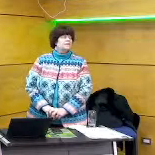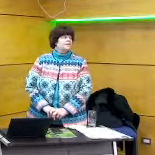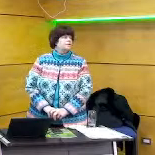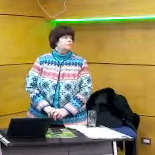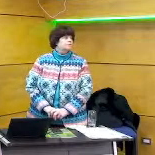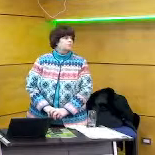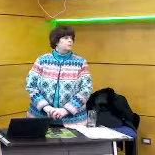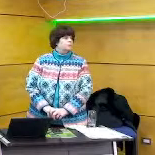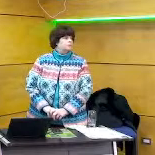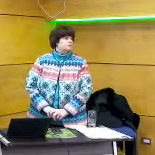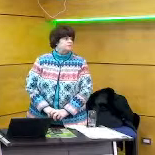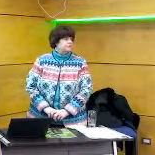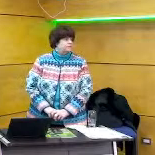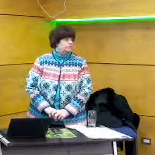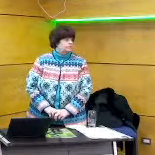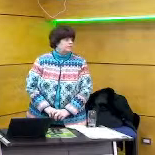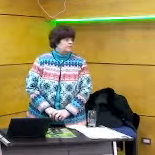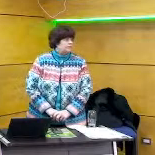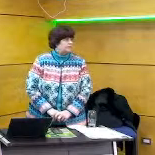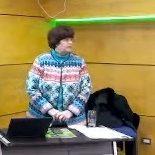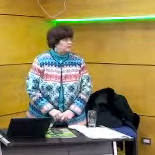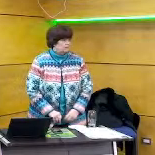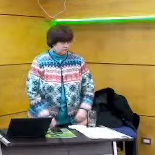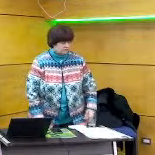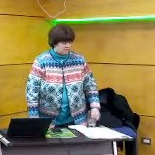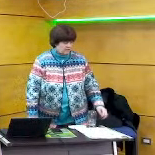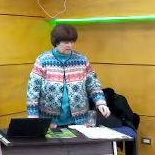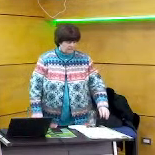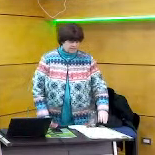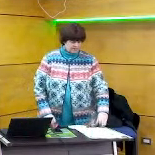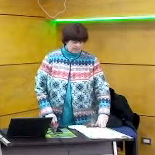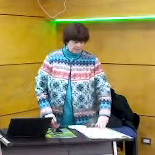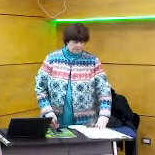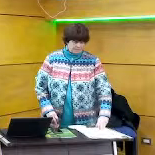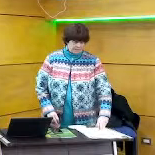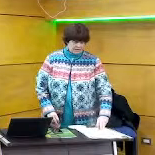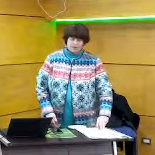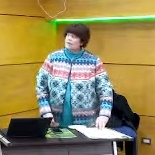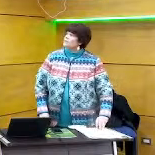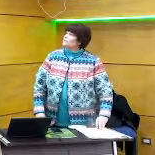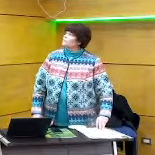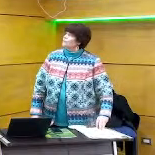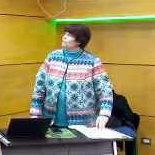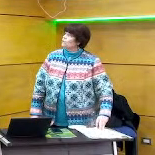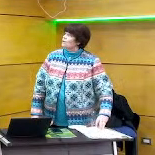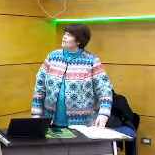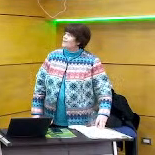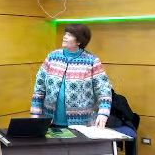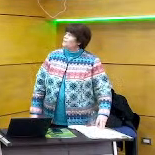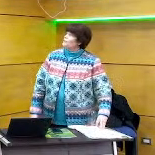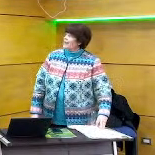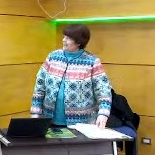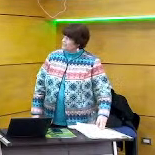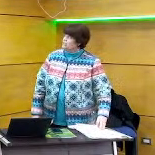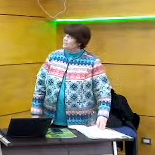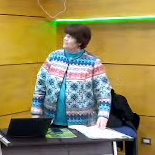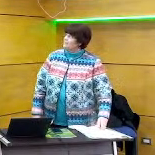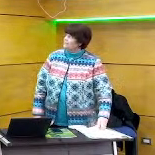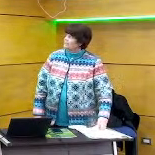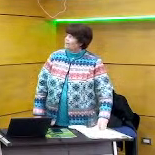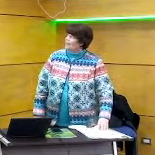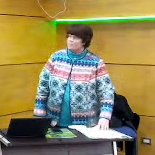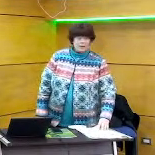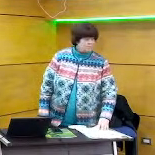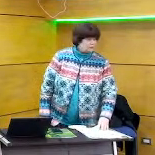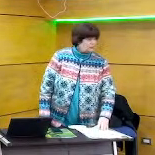by Colegio Verbo Divino in Los Condes area. So you